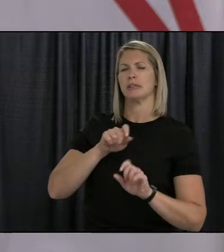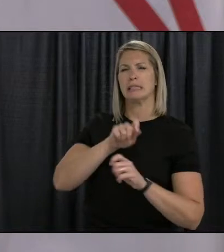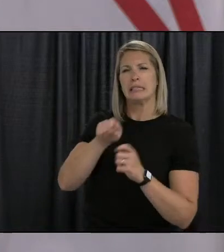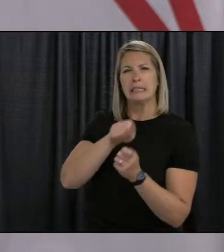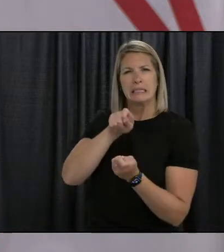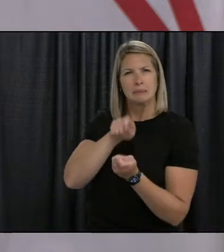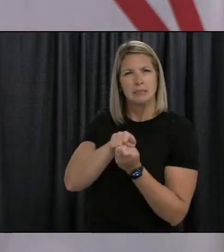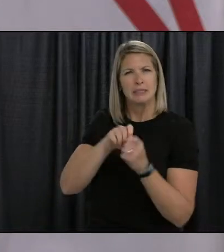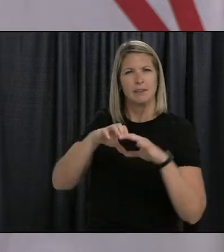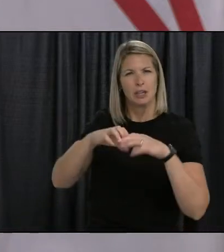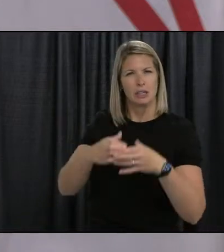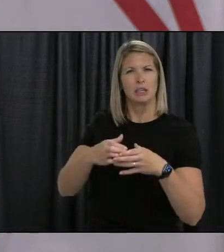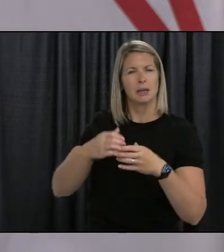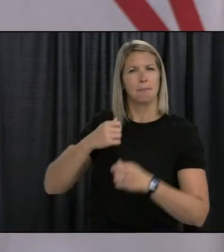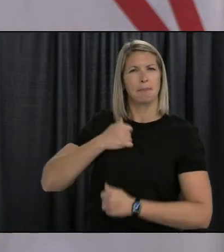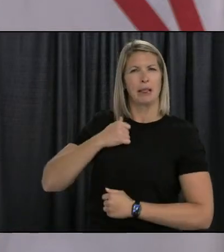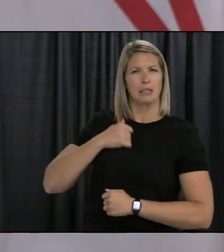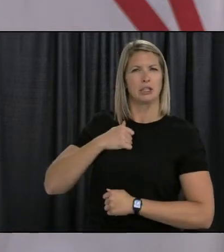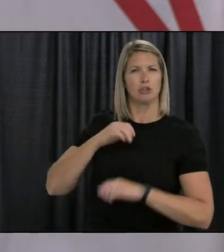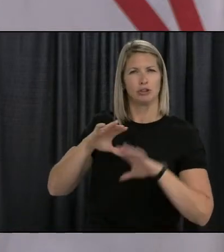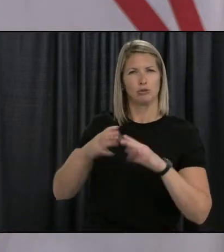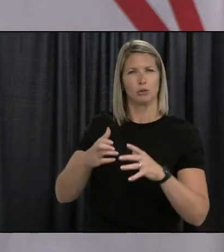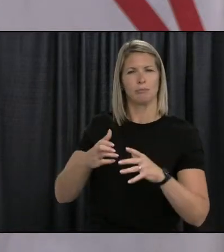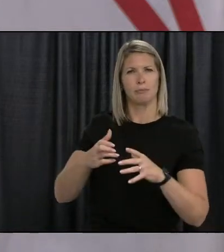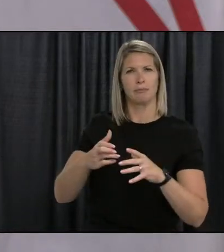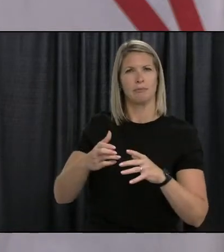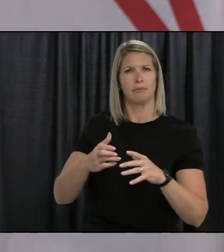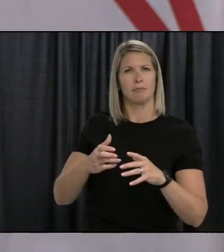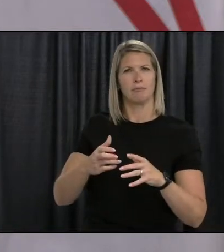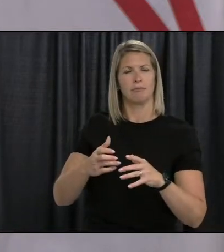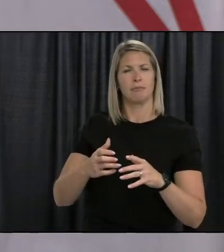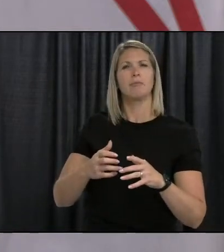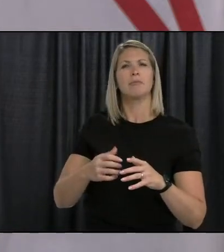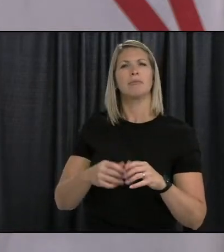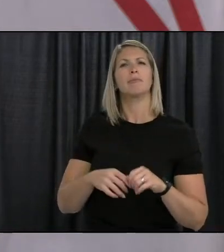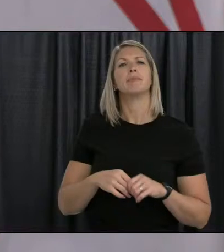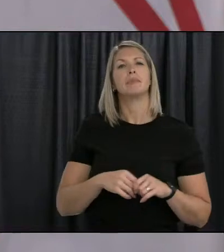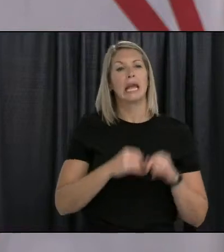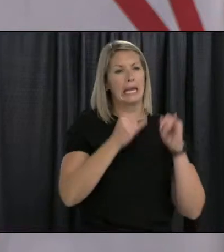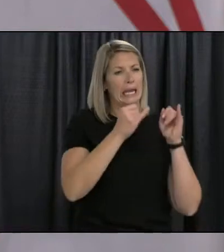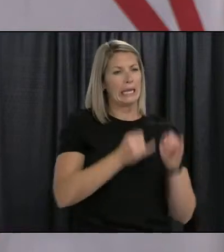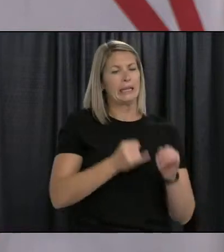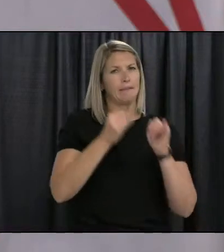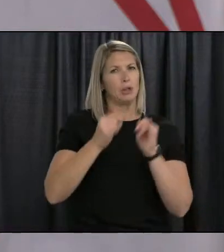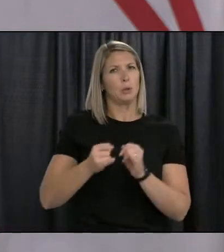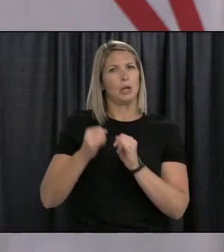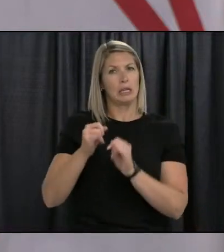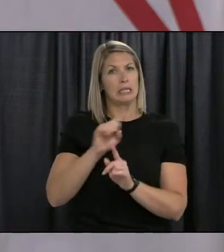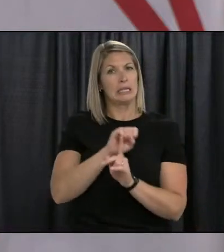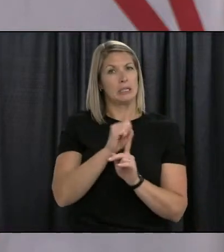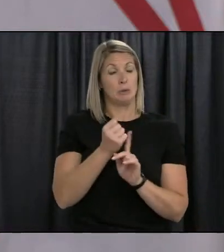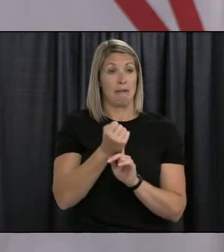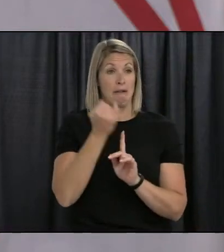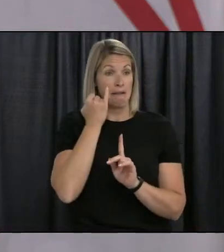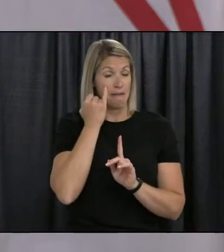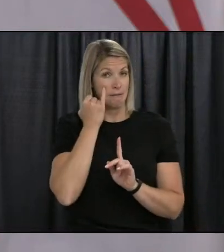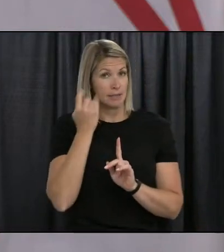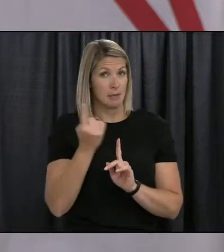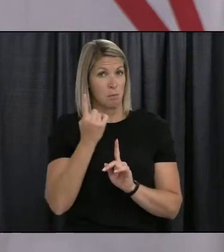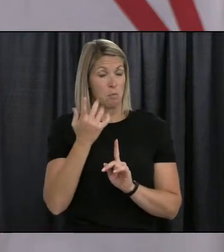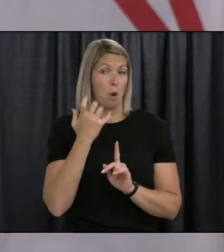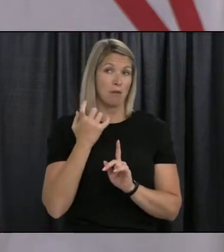significant numbers that have applied in that regard. So, but certainly on any individual situation, if someone wants